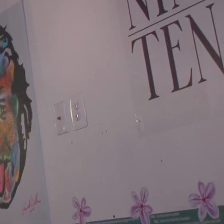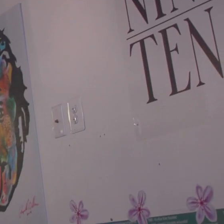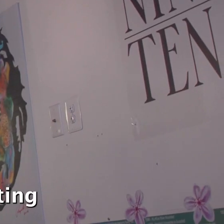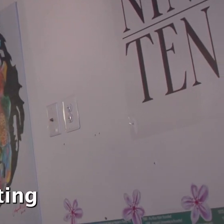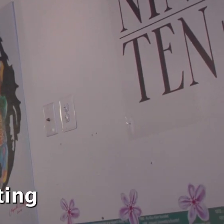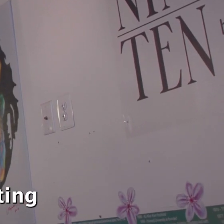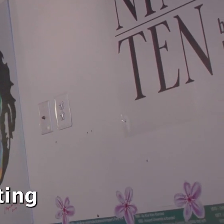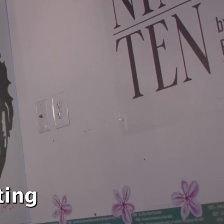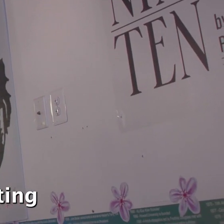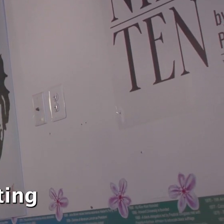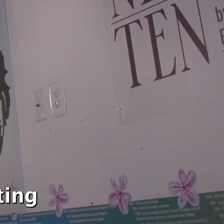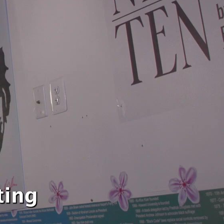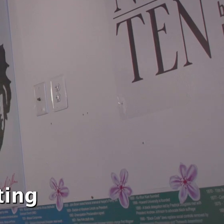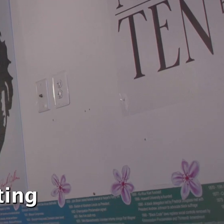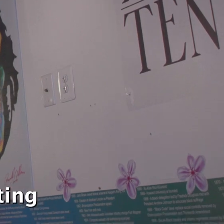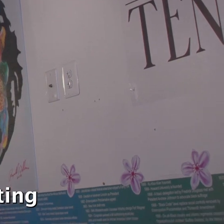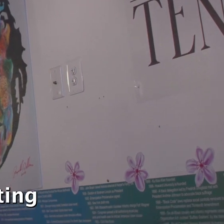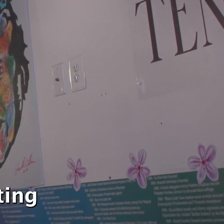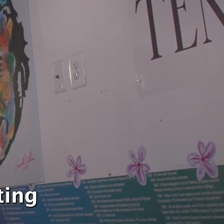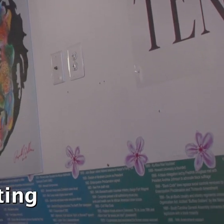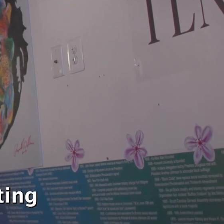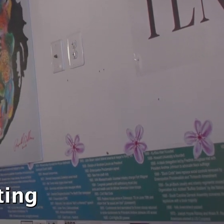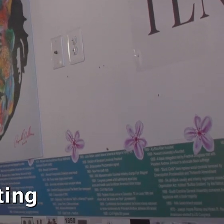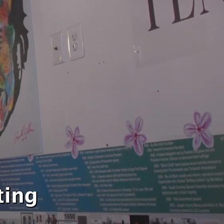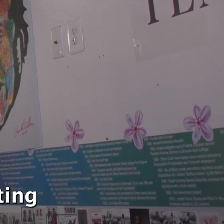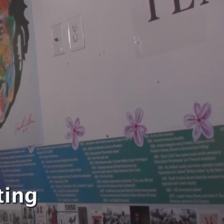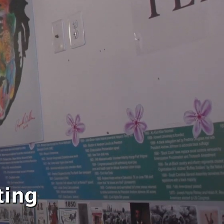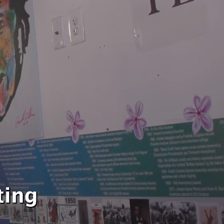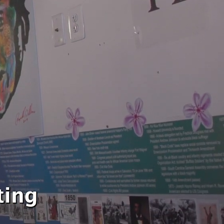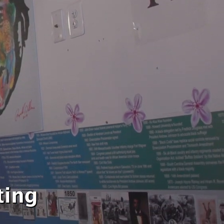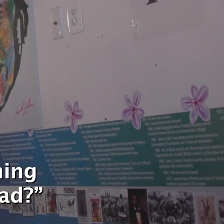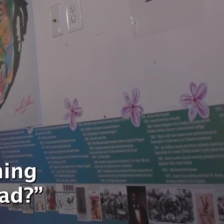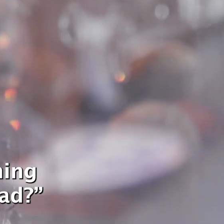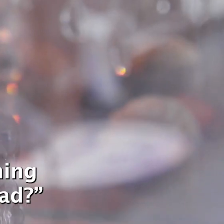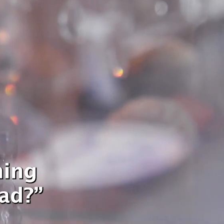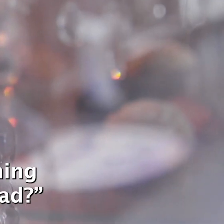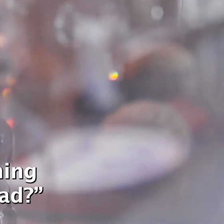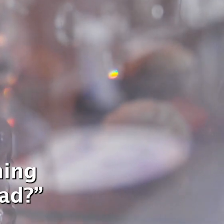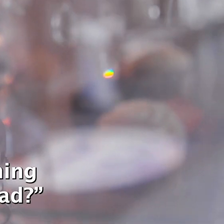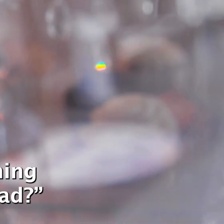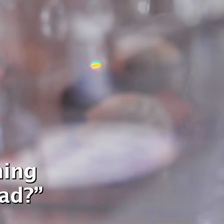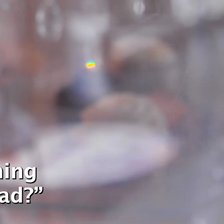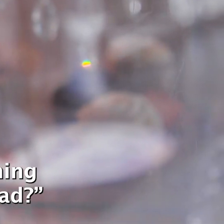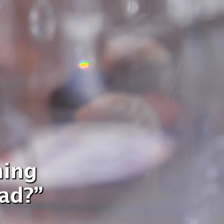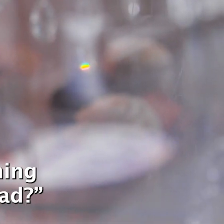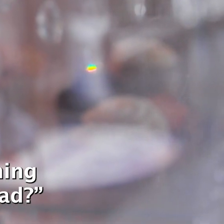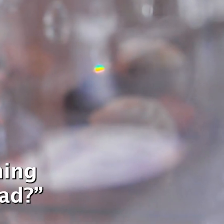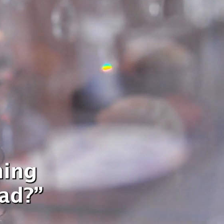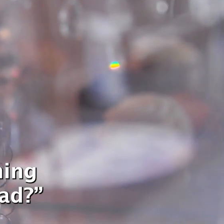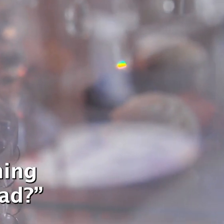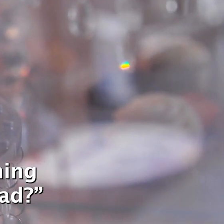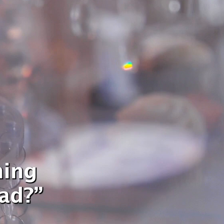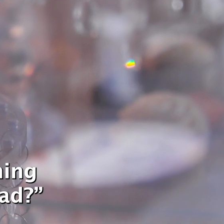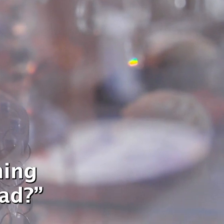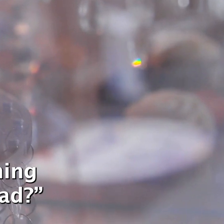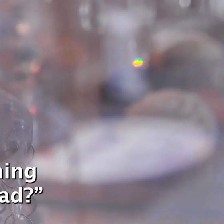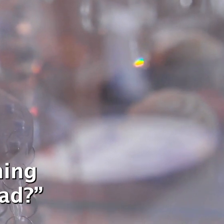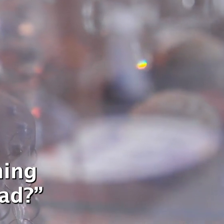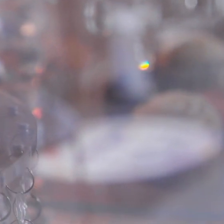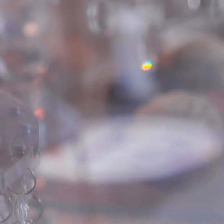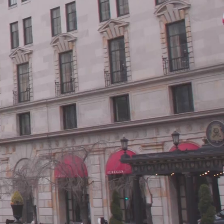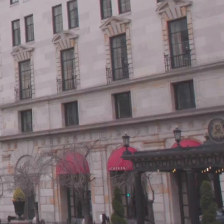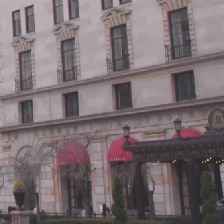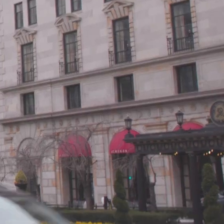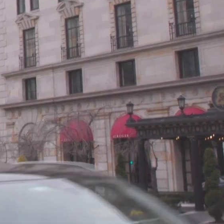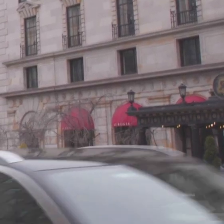And something in me said, how about if we would take people that are protesting cupcakes in order to bring something beautiful to something that is so